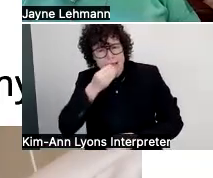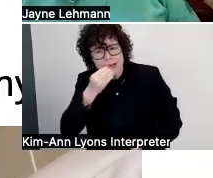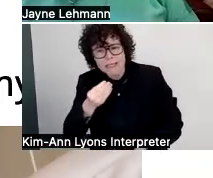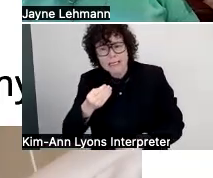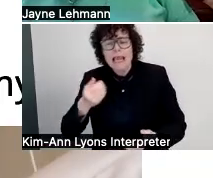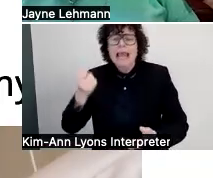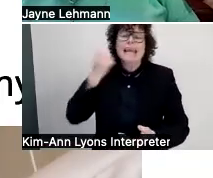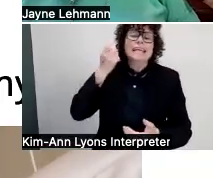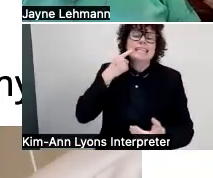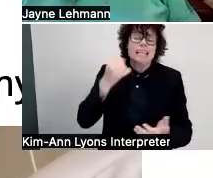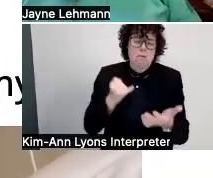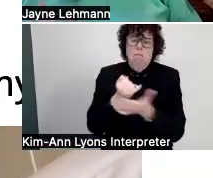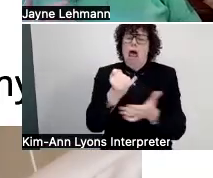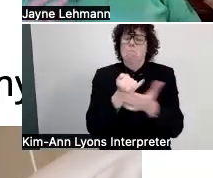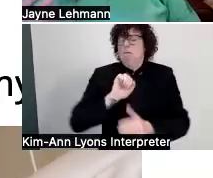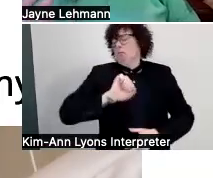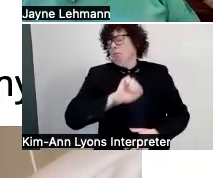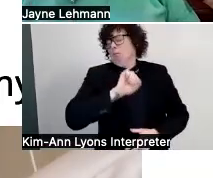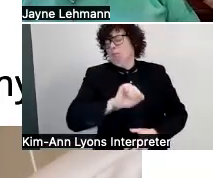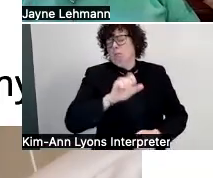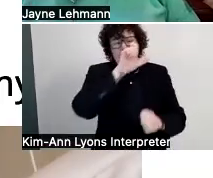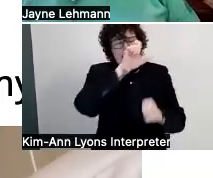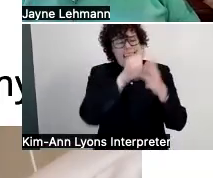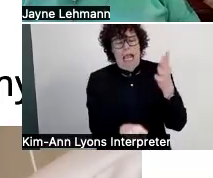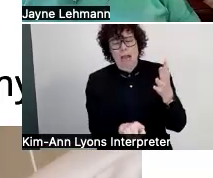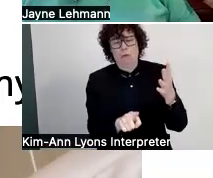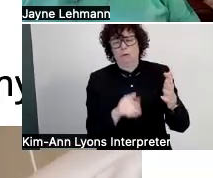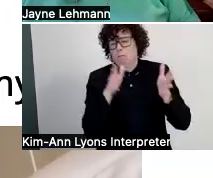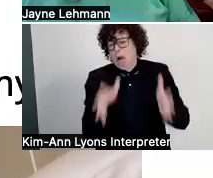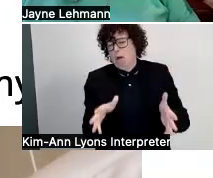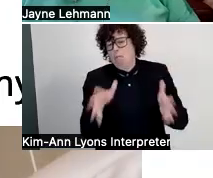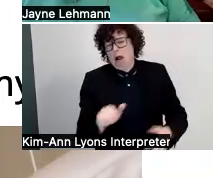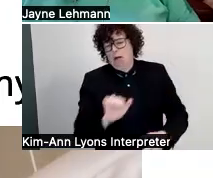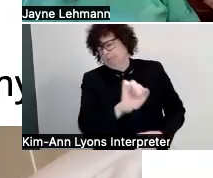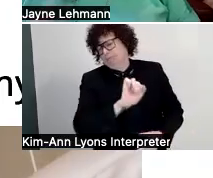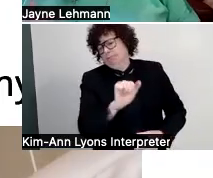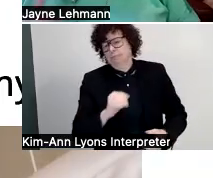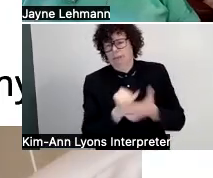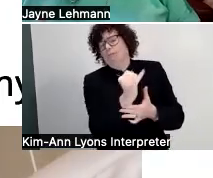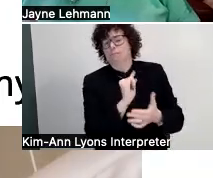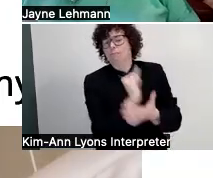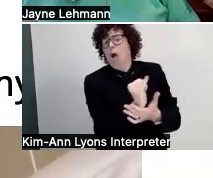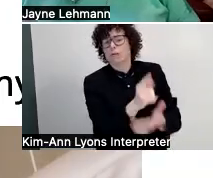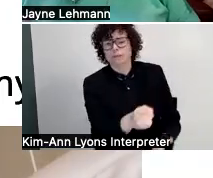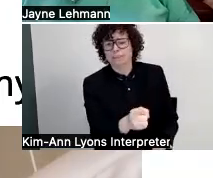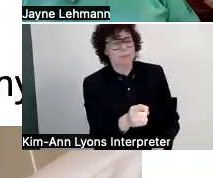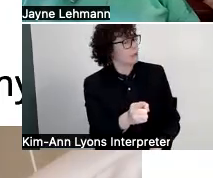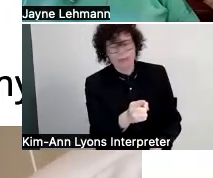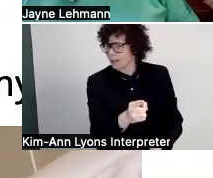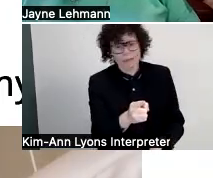the disability or the lack of communication. And instead of doubling down and